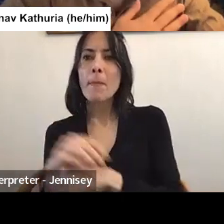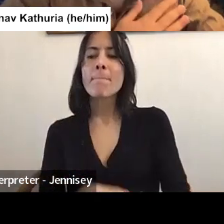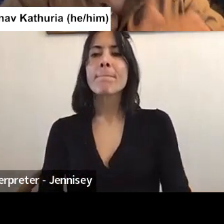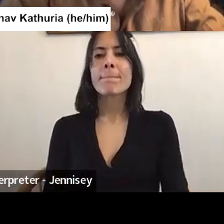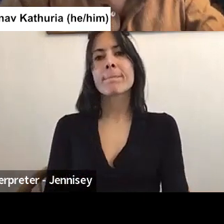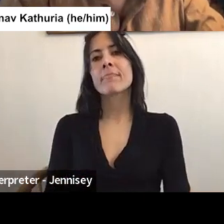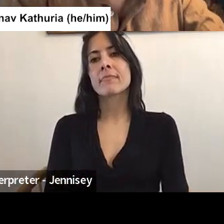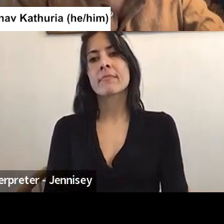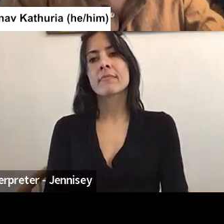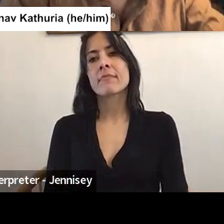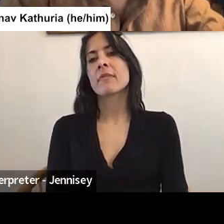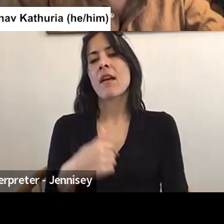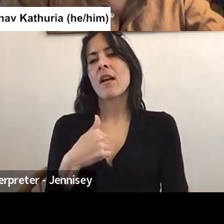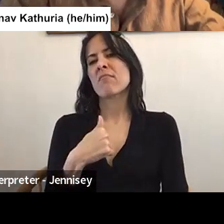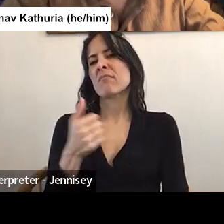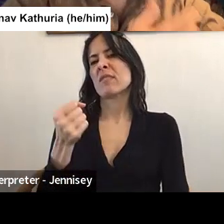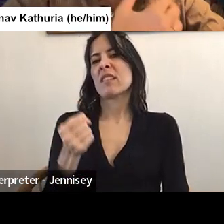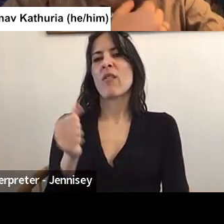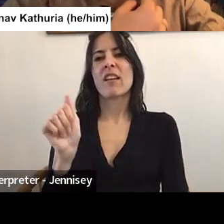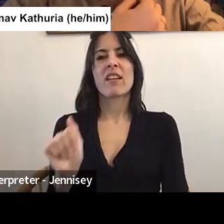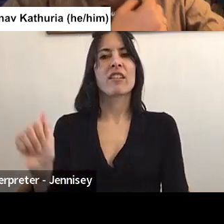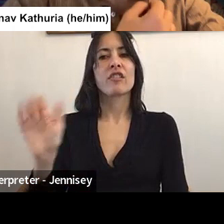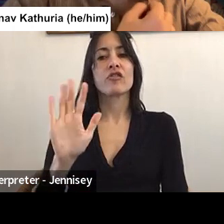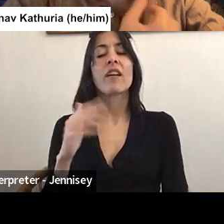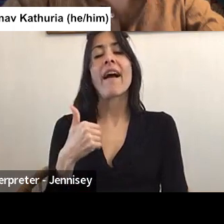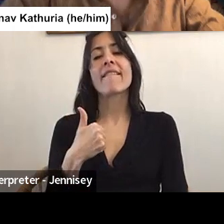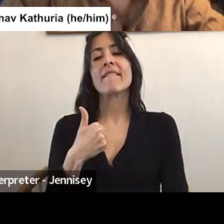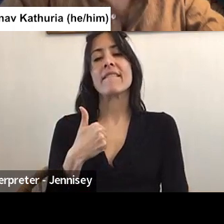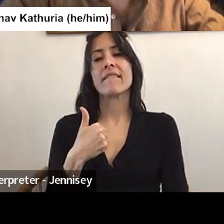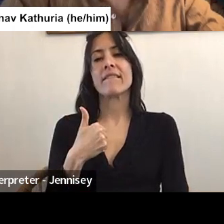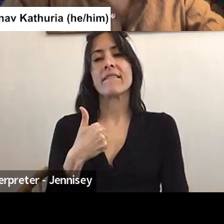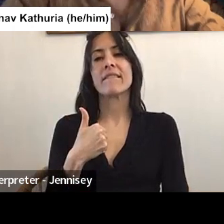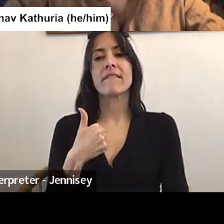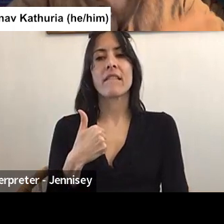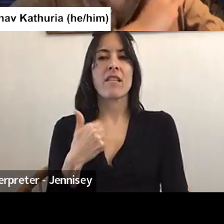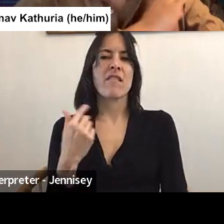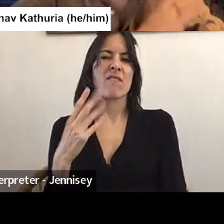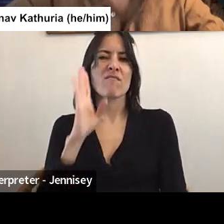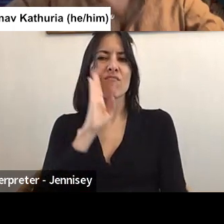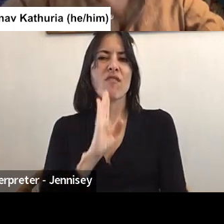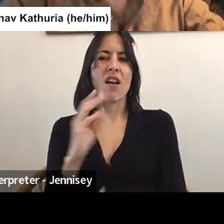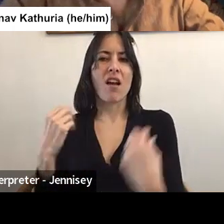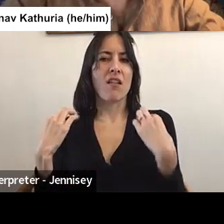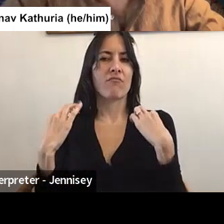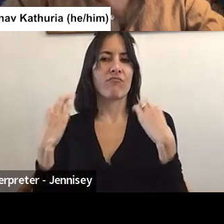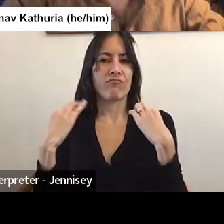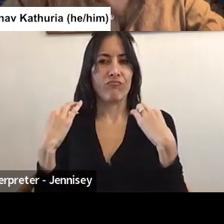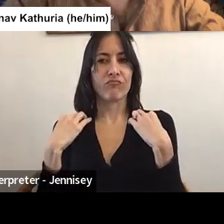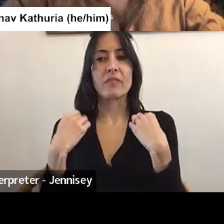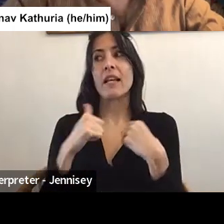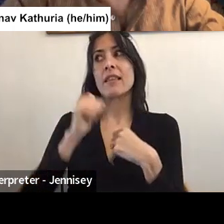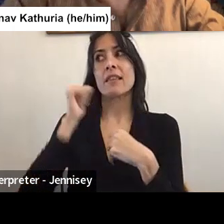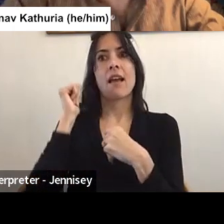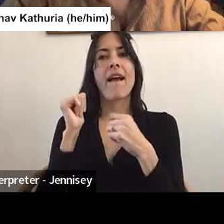I'm a South Asian man. I am wearing a brown kurta against a tapestry